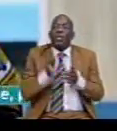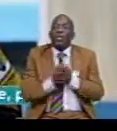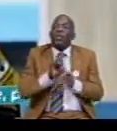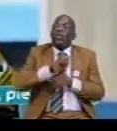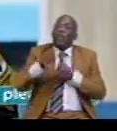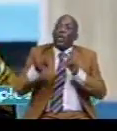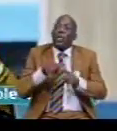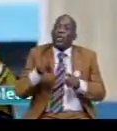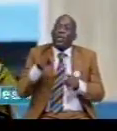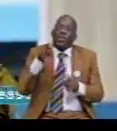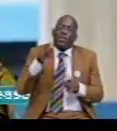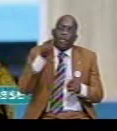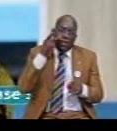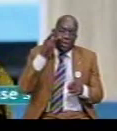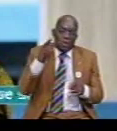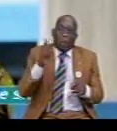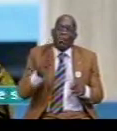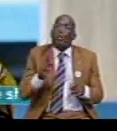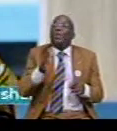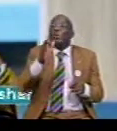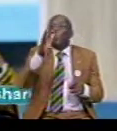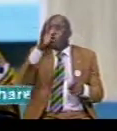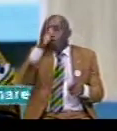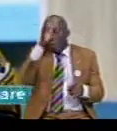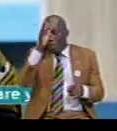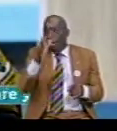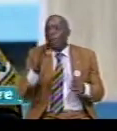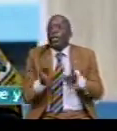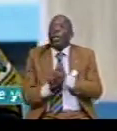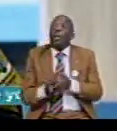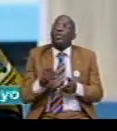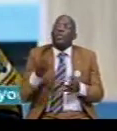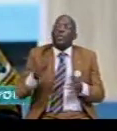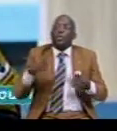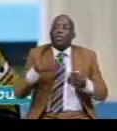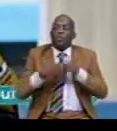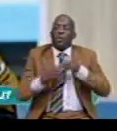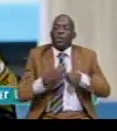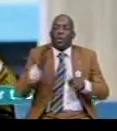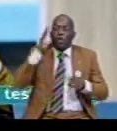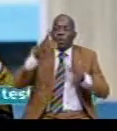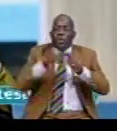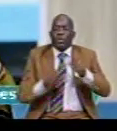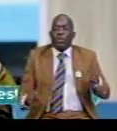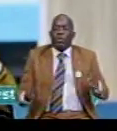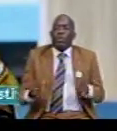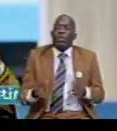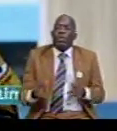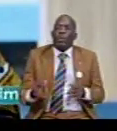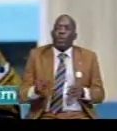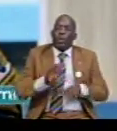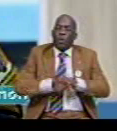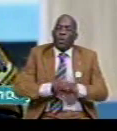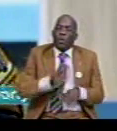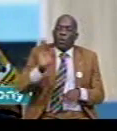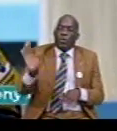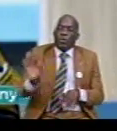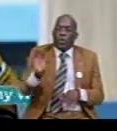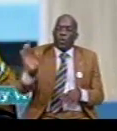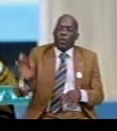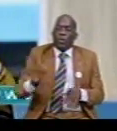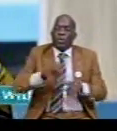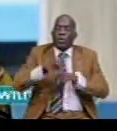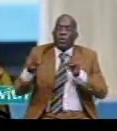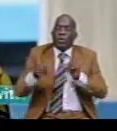si ri be. Praise the Lord. O sele pe ni pato ni jeta ti baba ni ki a gbowo